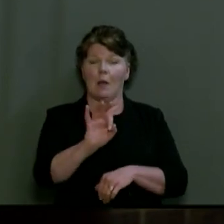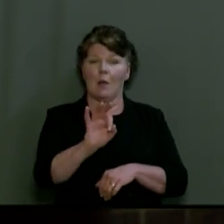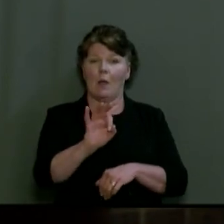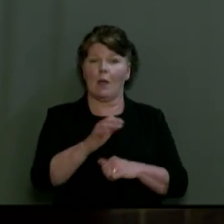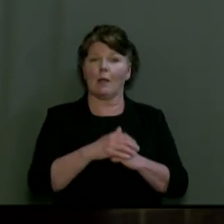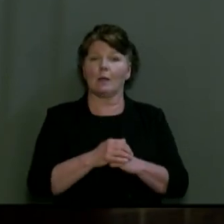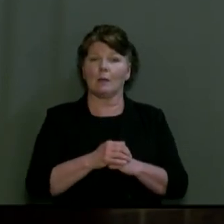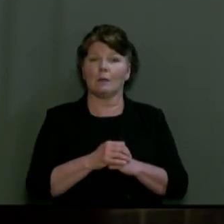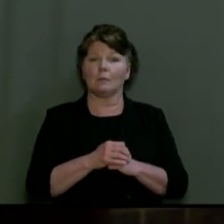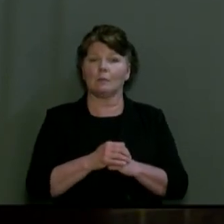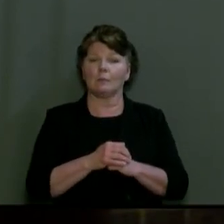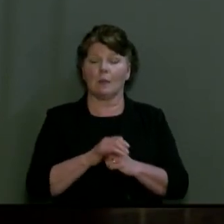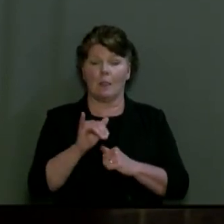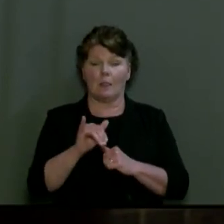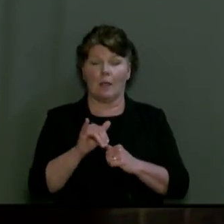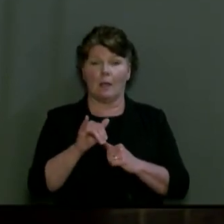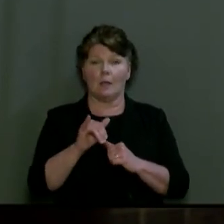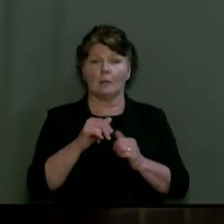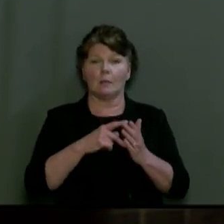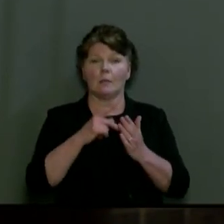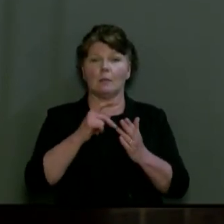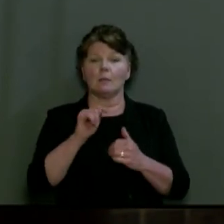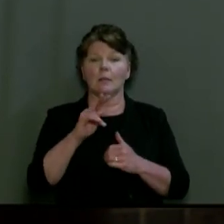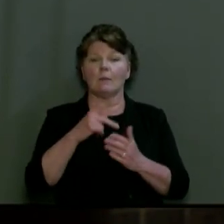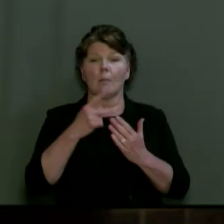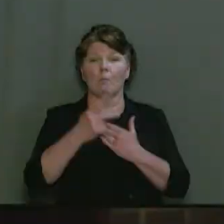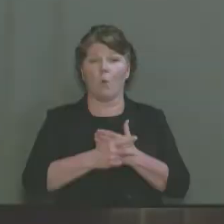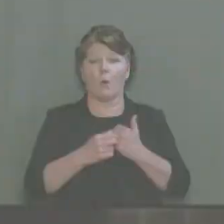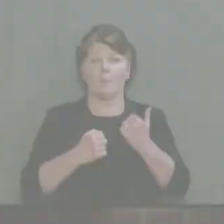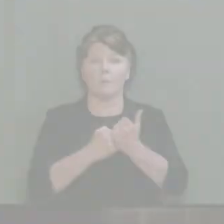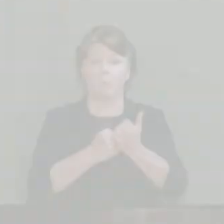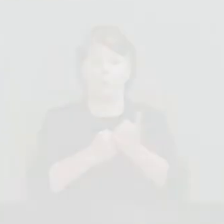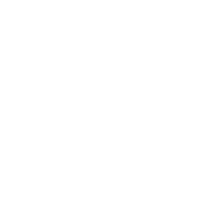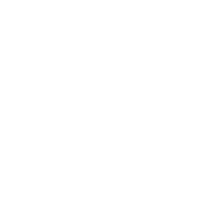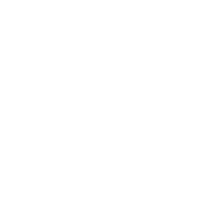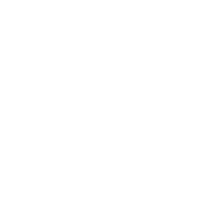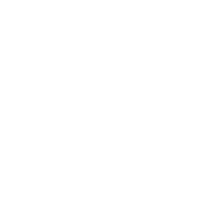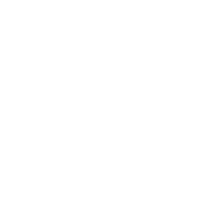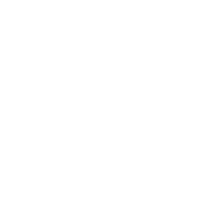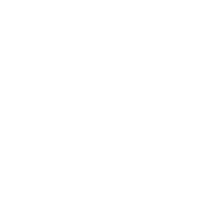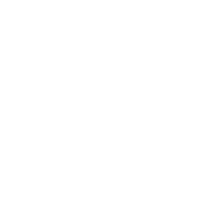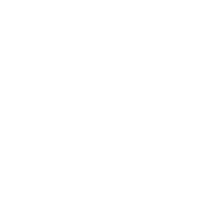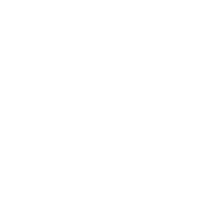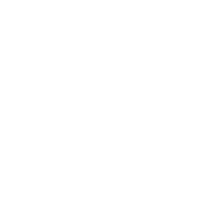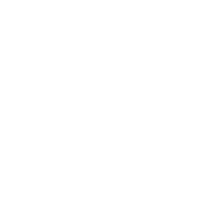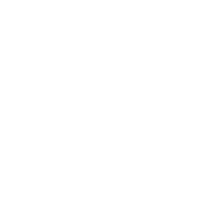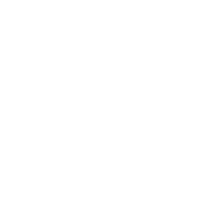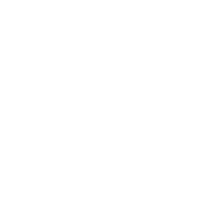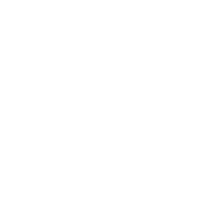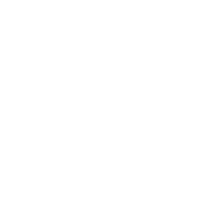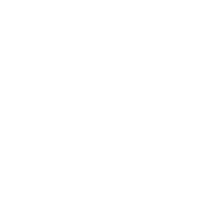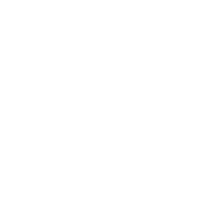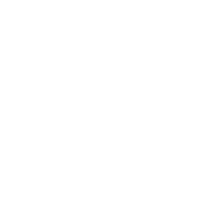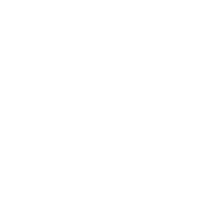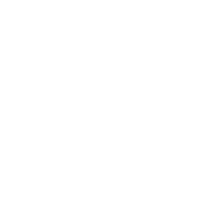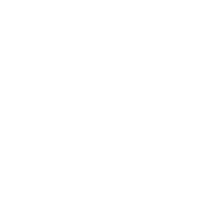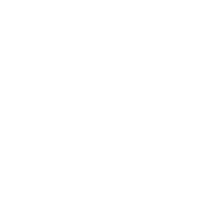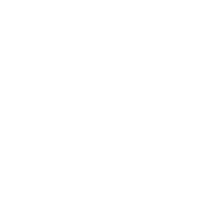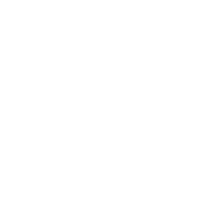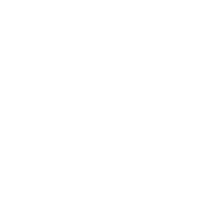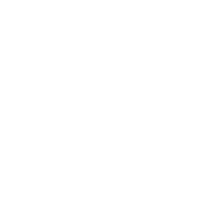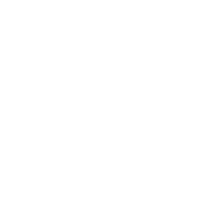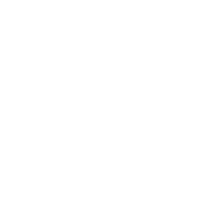9 o'clock. This broadcast is supported by viewers like you, and their financial help allows this broadcast to